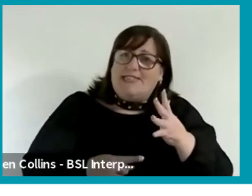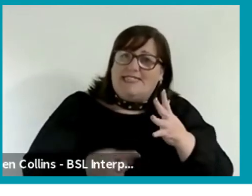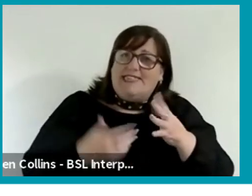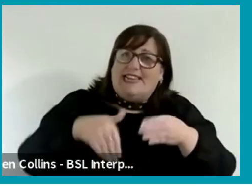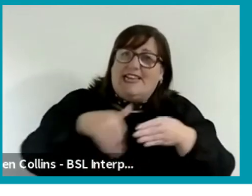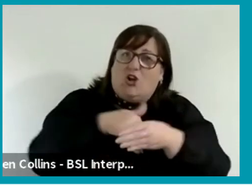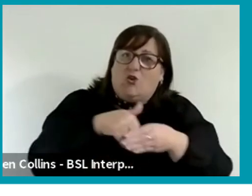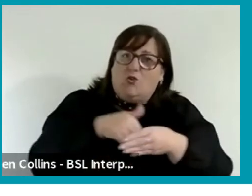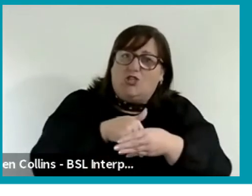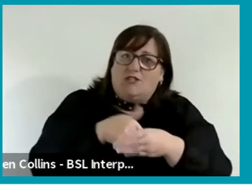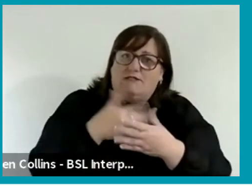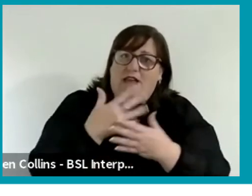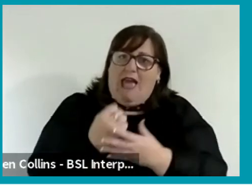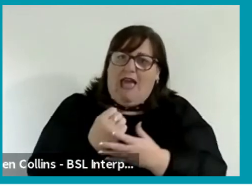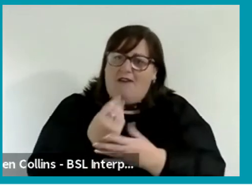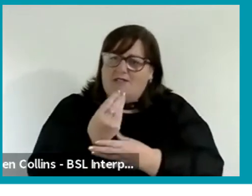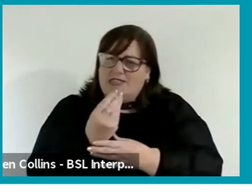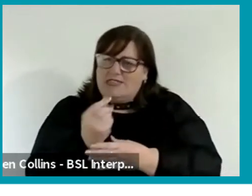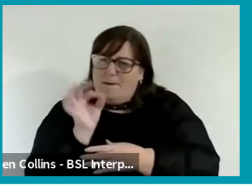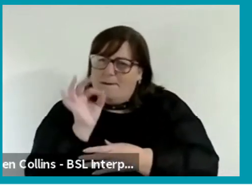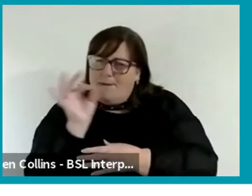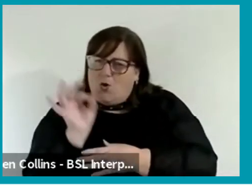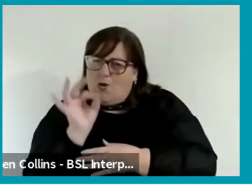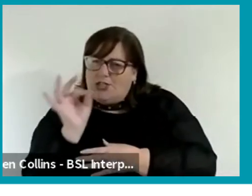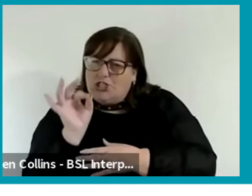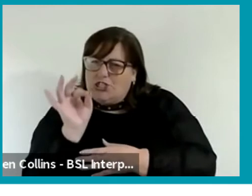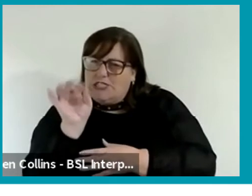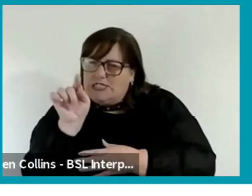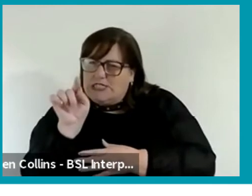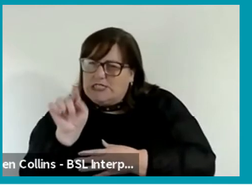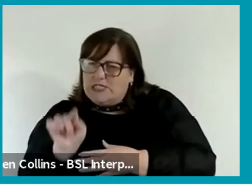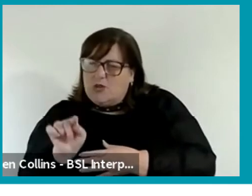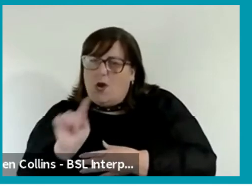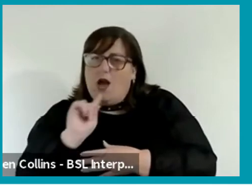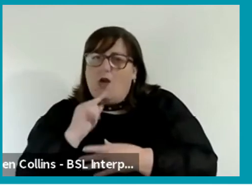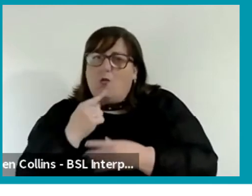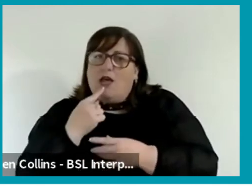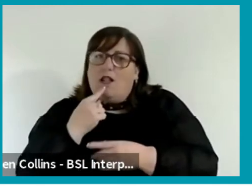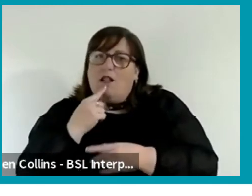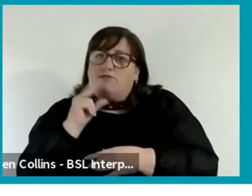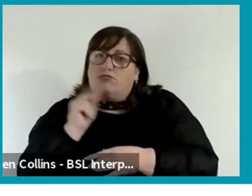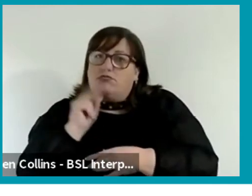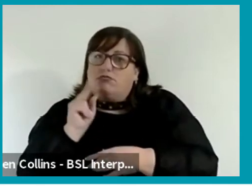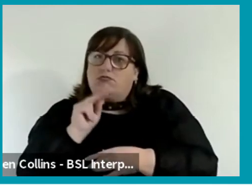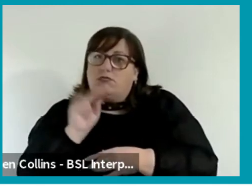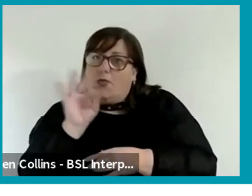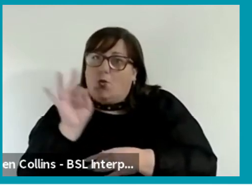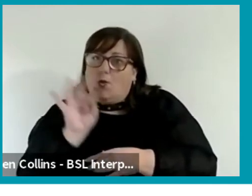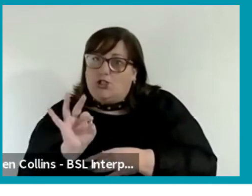more questions here, so I'm going to just nip across to the chat box and read them out, if that's okay with everyone.